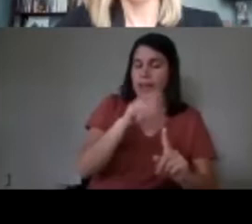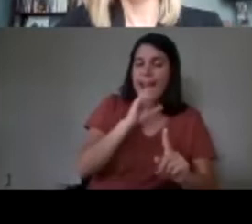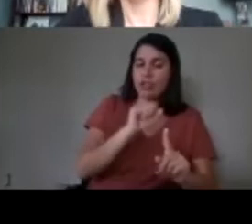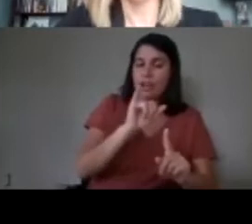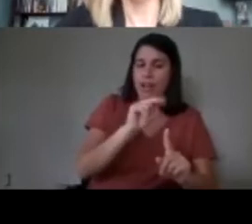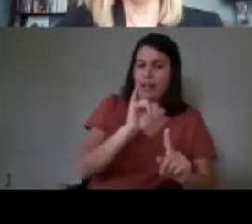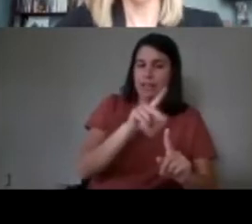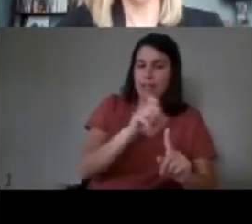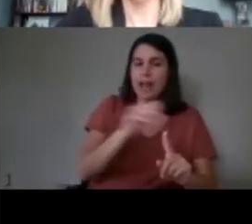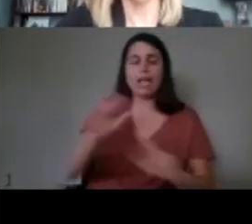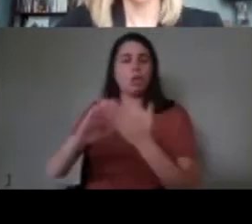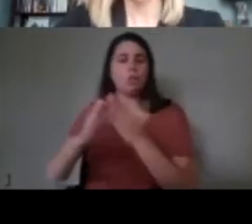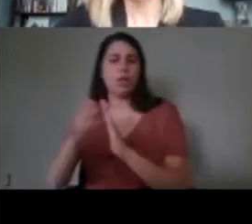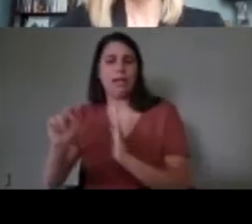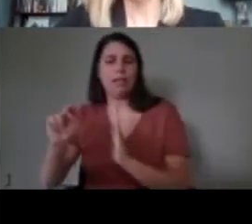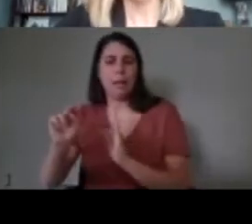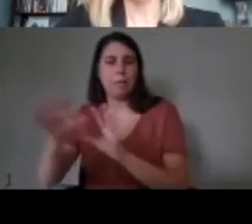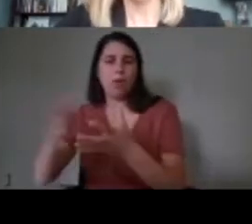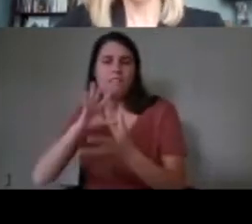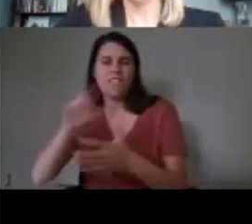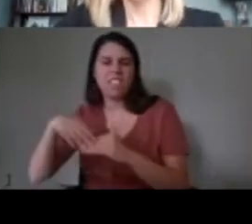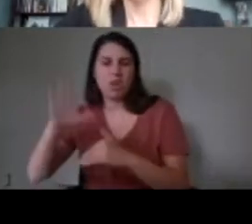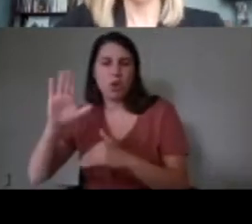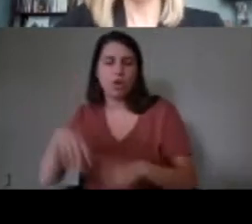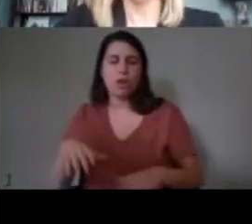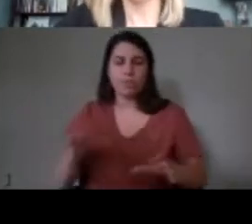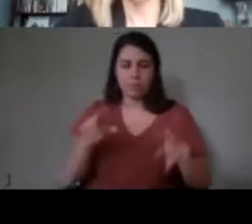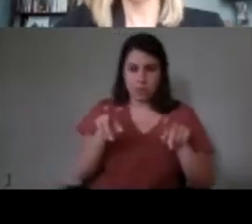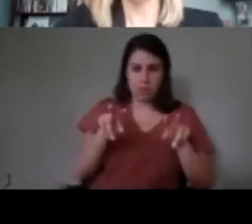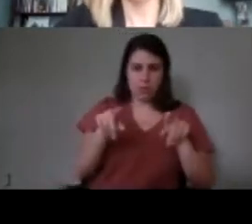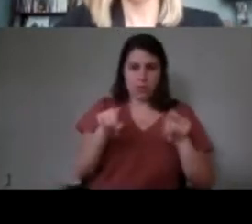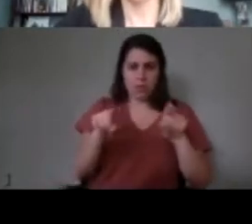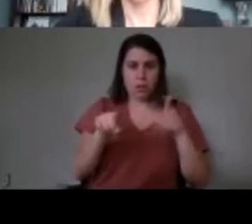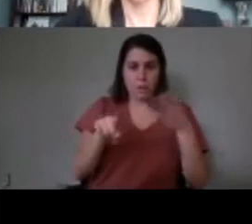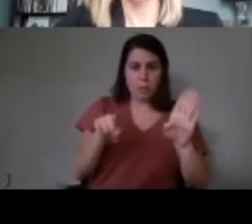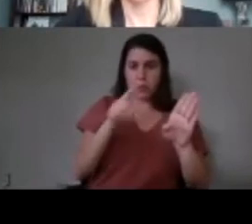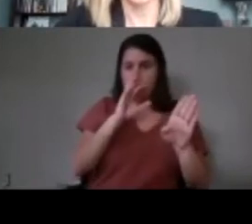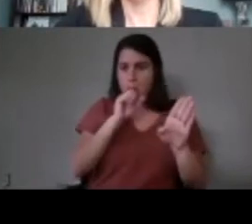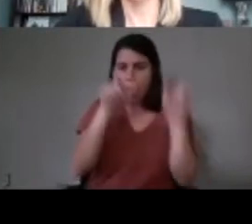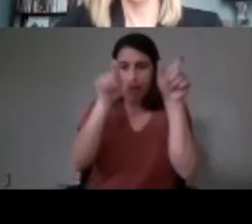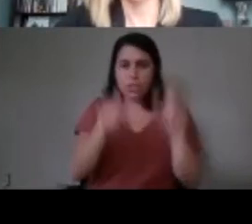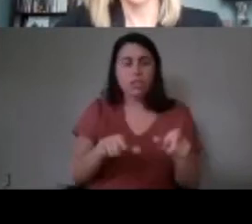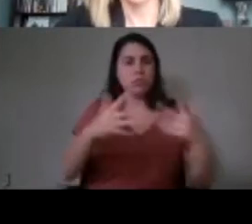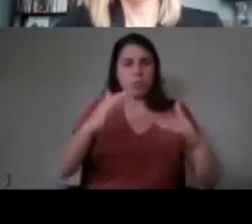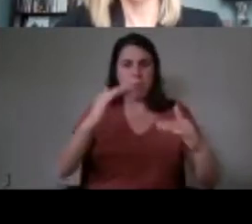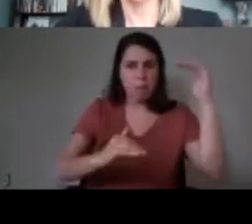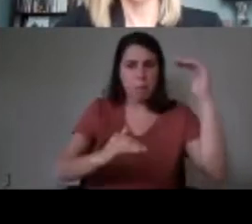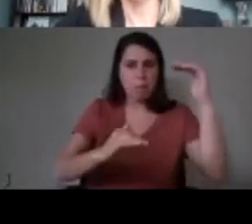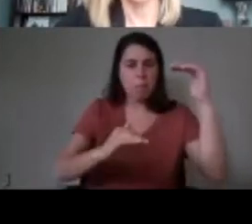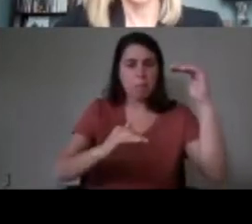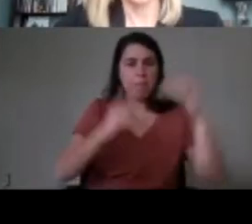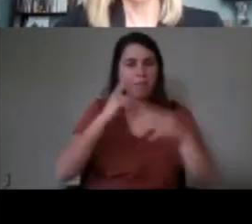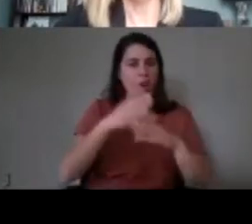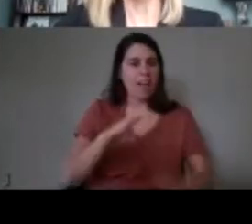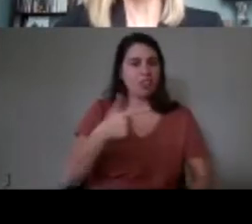men, about 50 and older, you can see that there are really considerable differences in the average GSIS scores